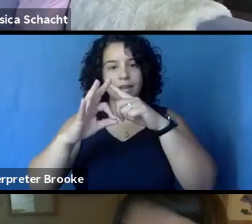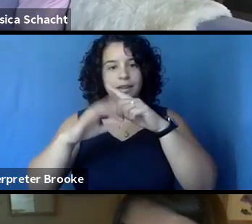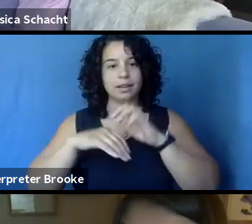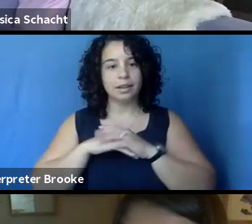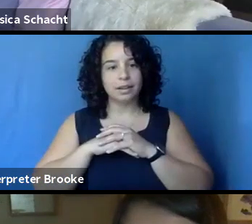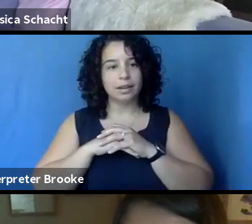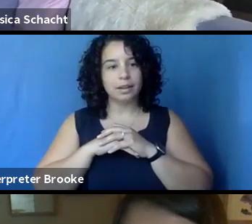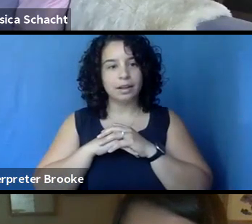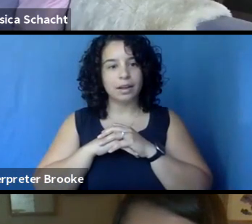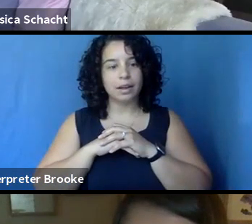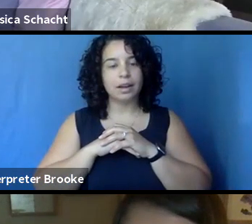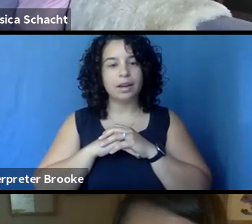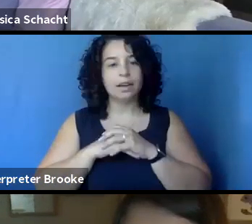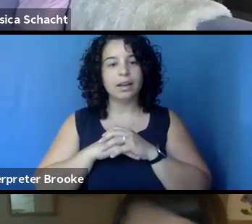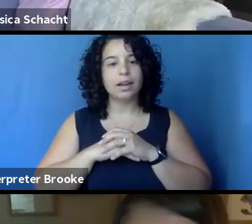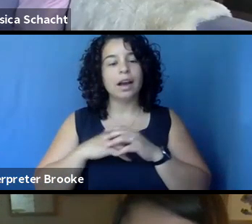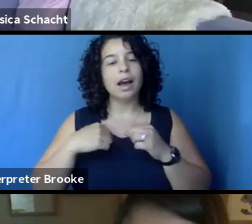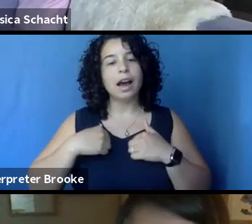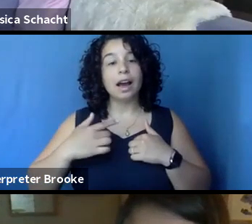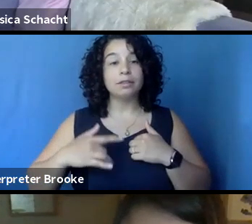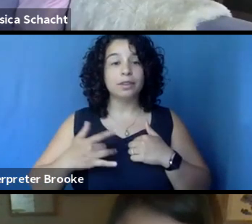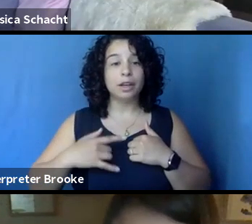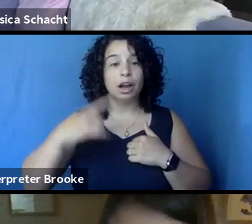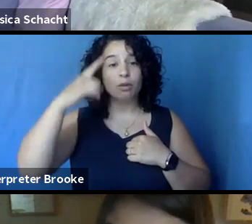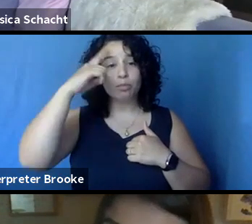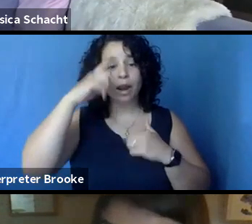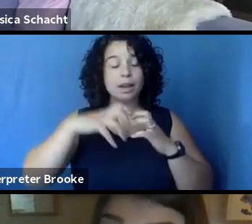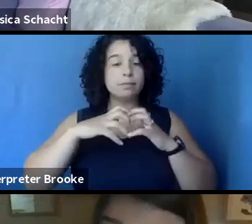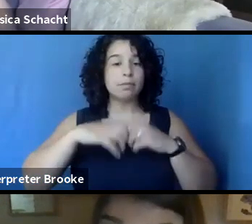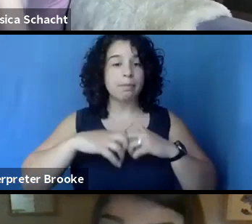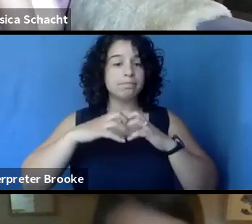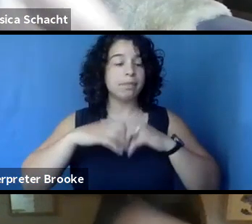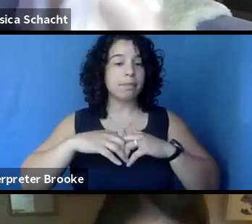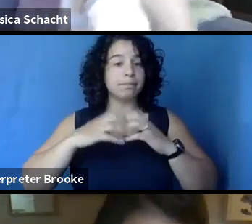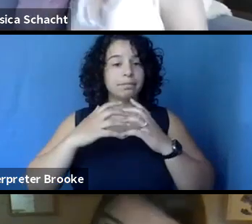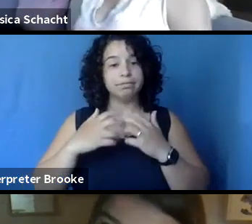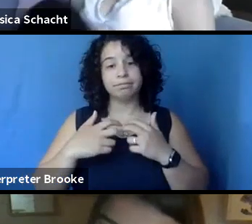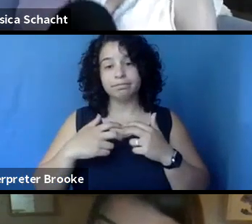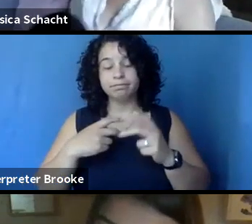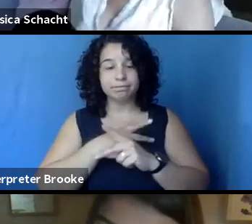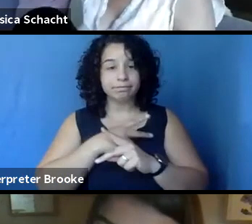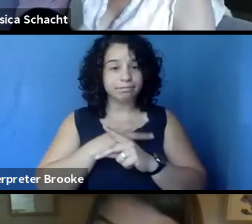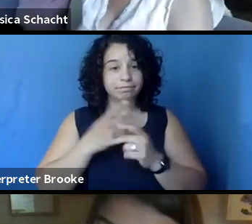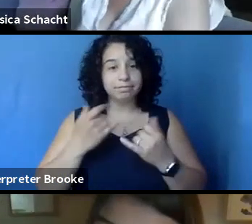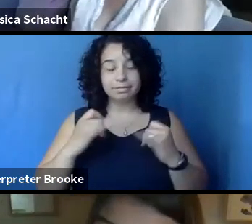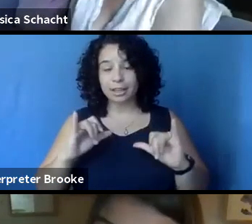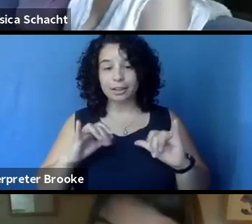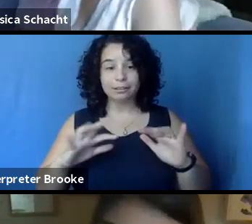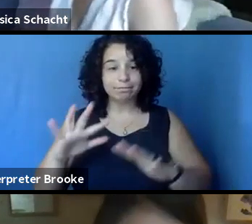I'm feeling smushy brained, and that's okay.